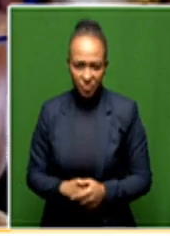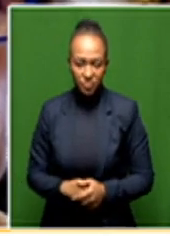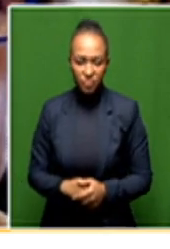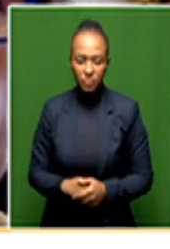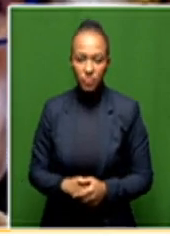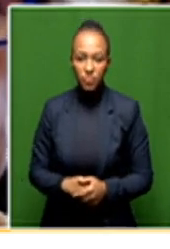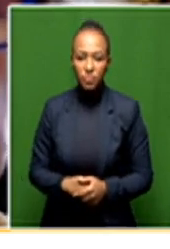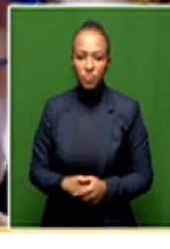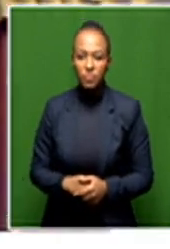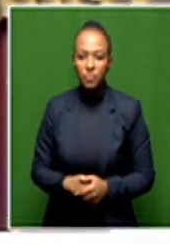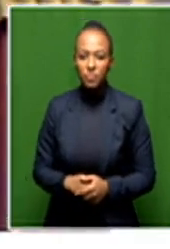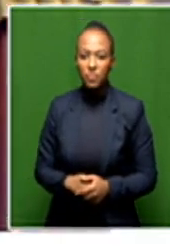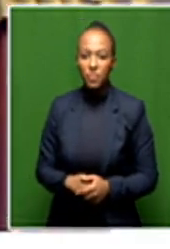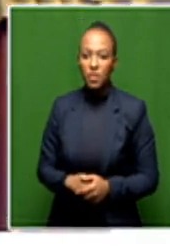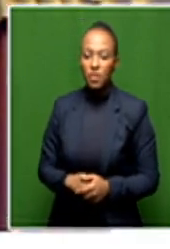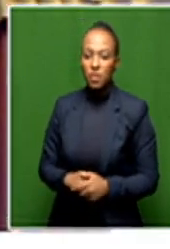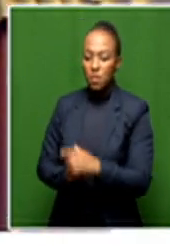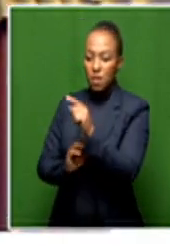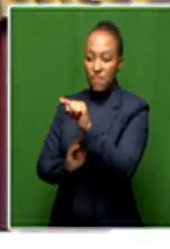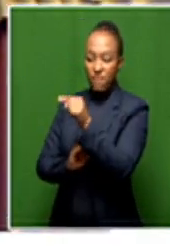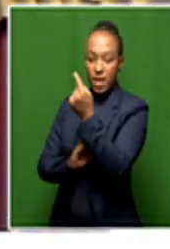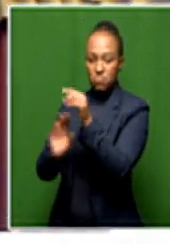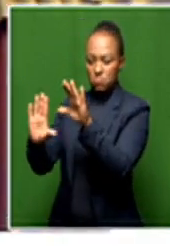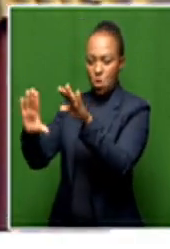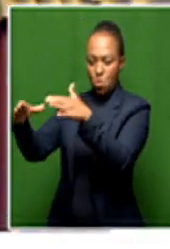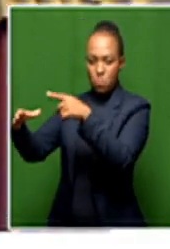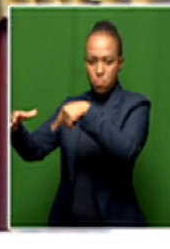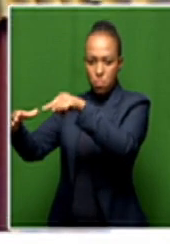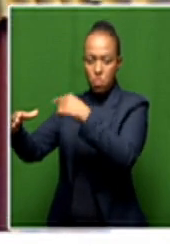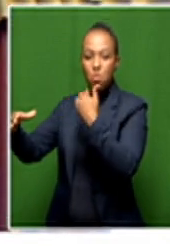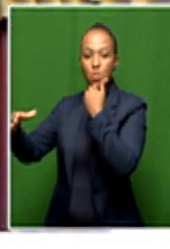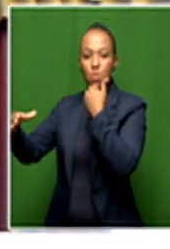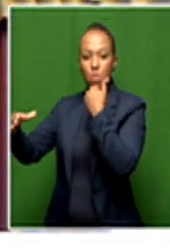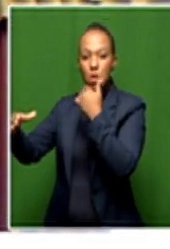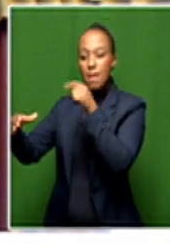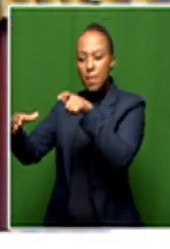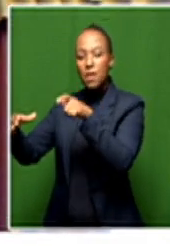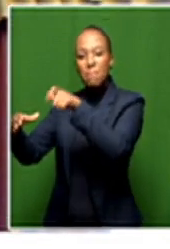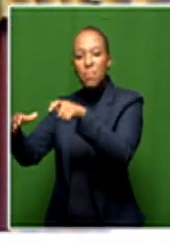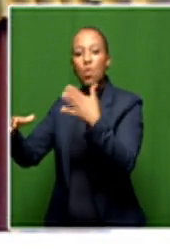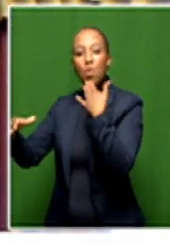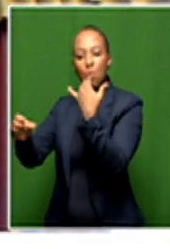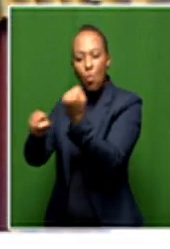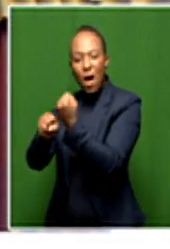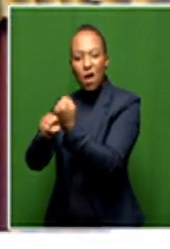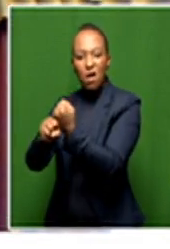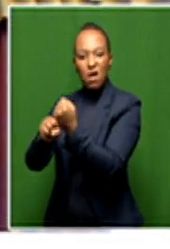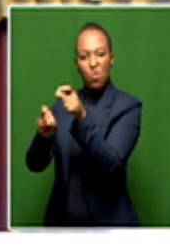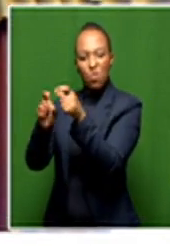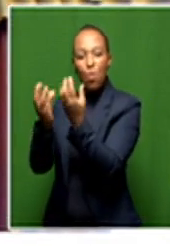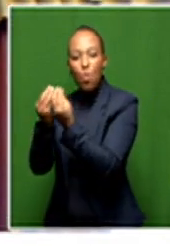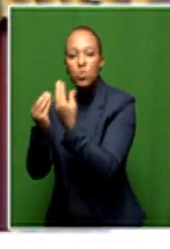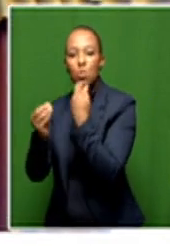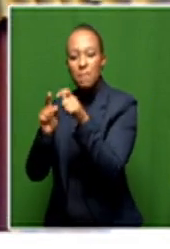So, in the first group would be people who is in direct contact with patients